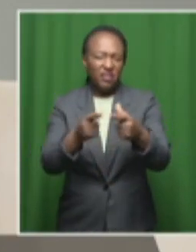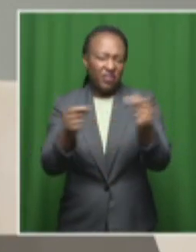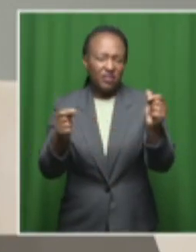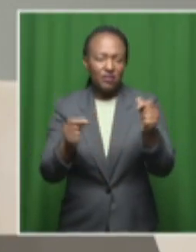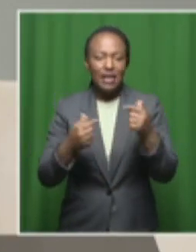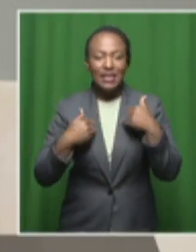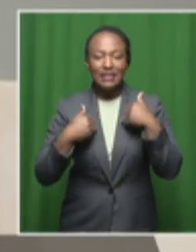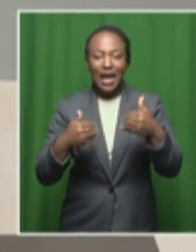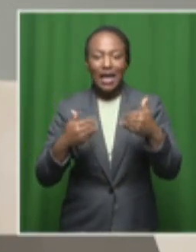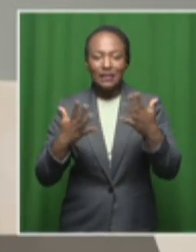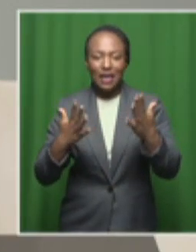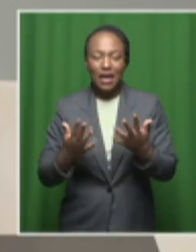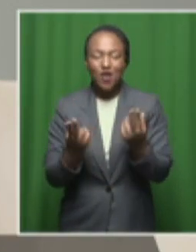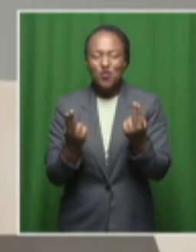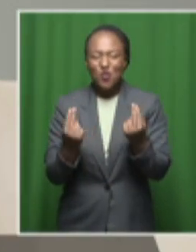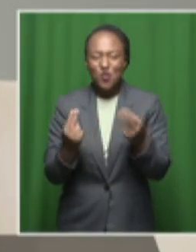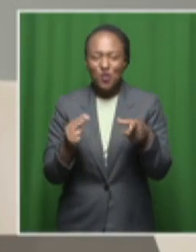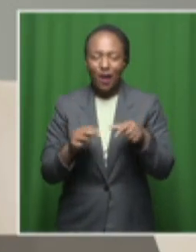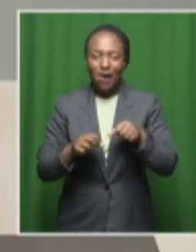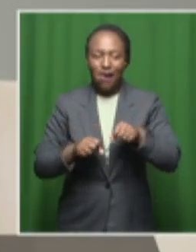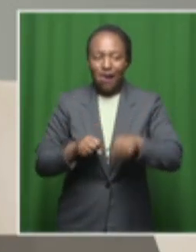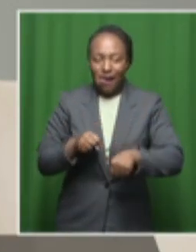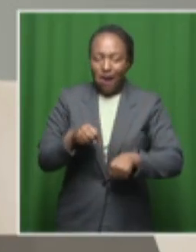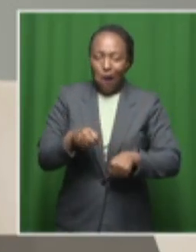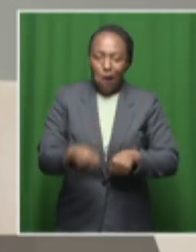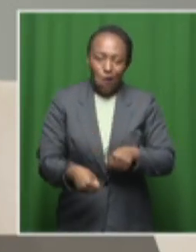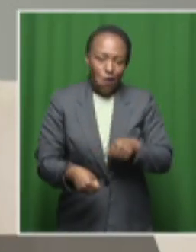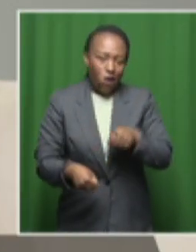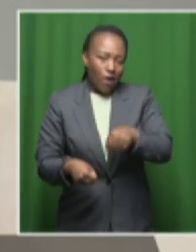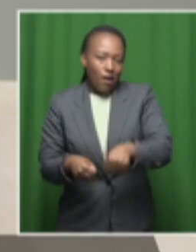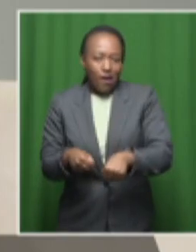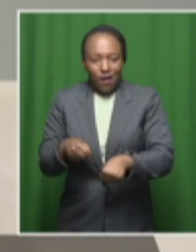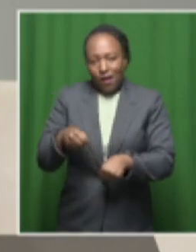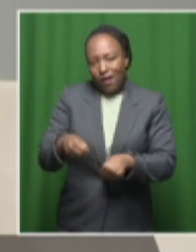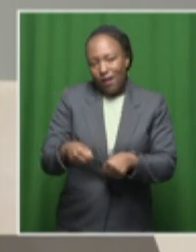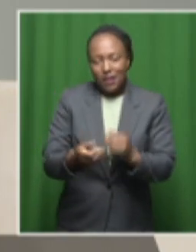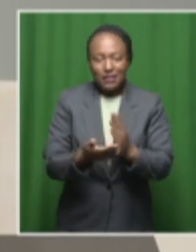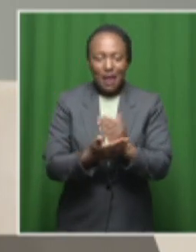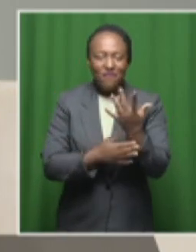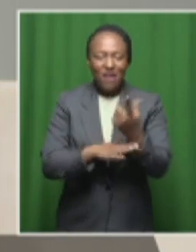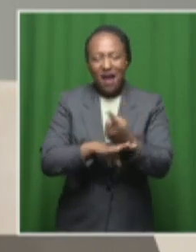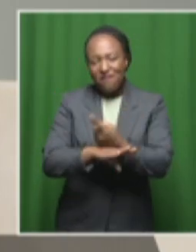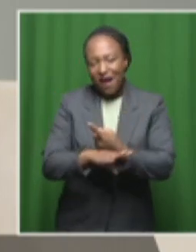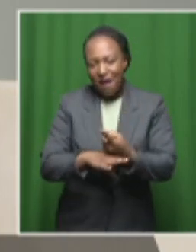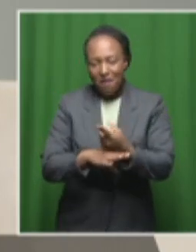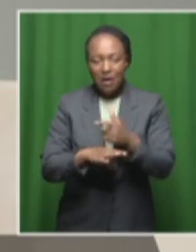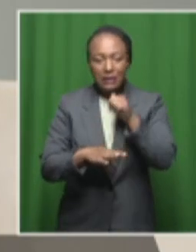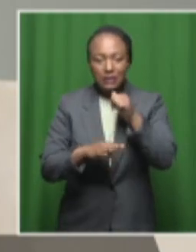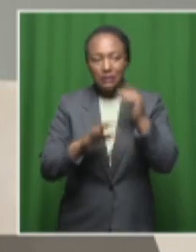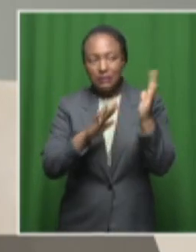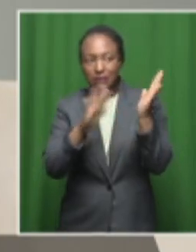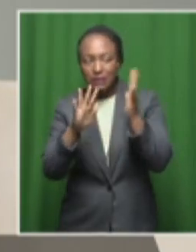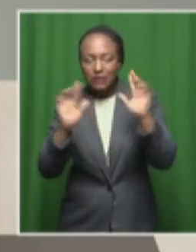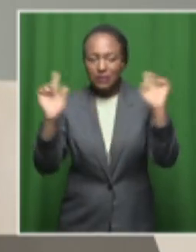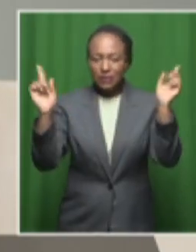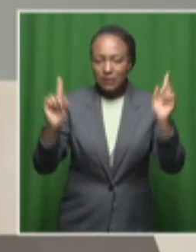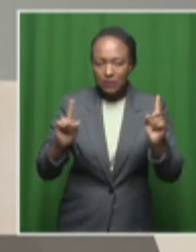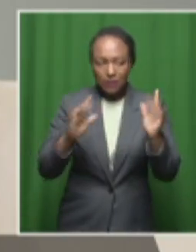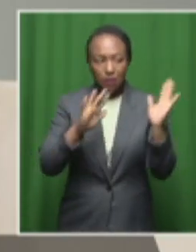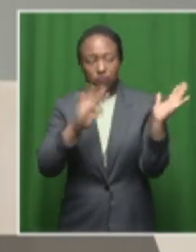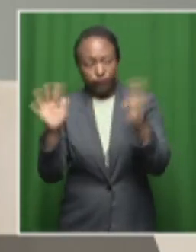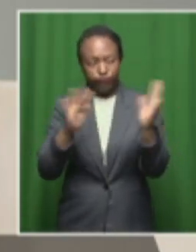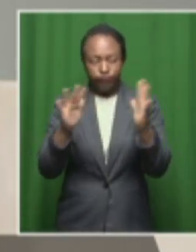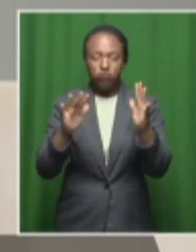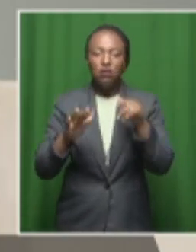beginners, there's quite leeway for them to do it. I think some of them did it in 5 hours, but they braved the storm, they braved the rainy weather. And